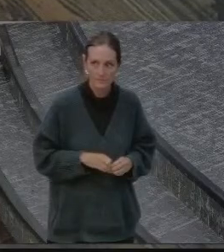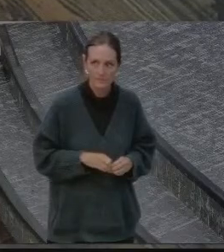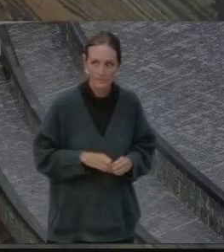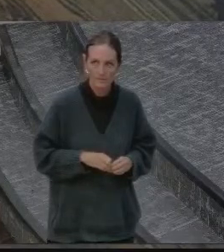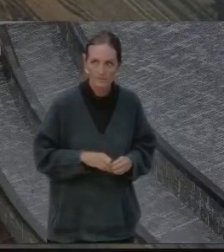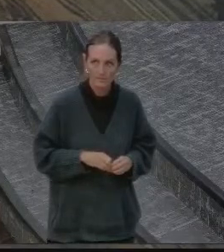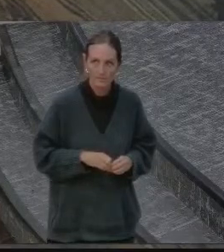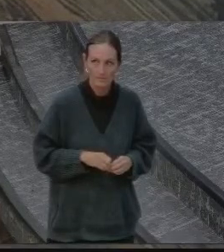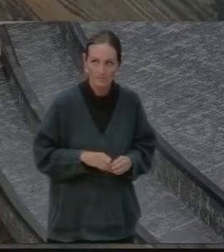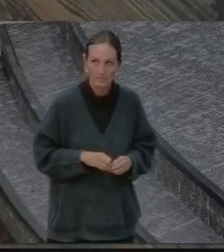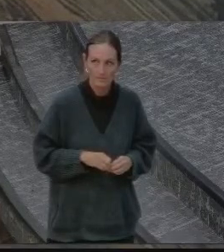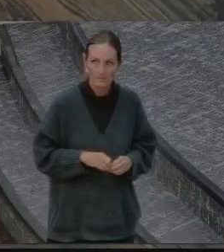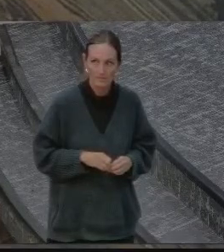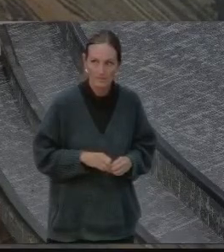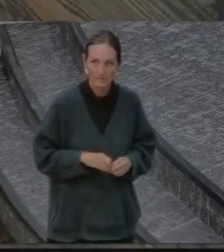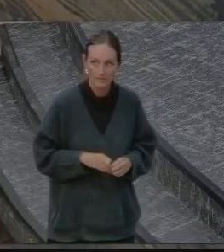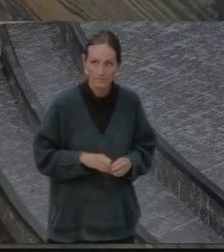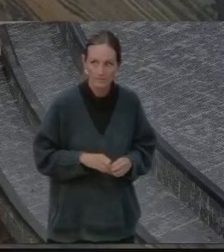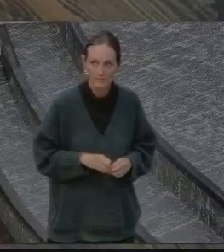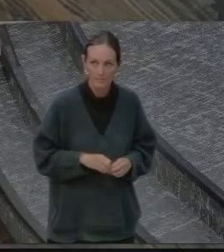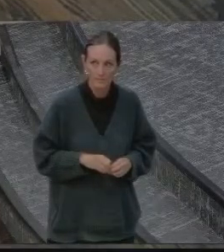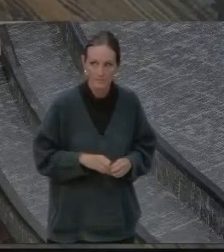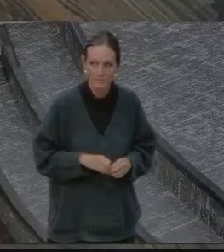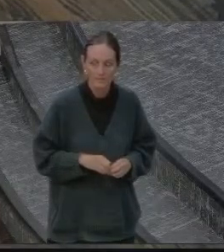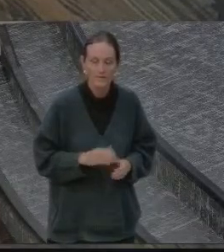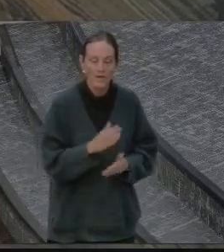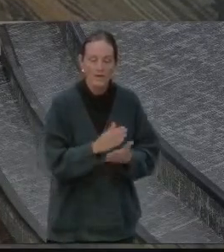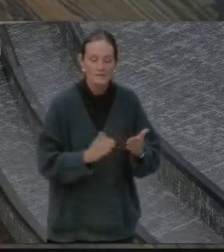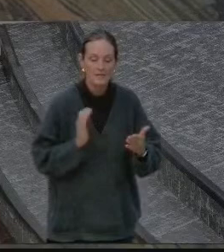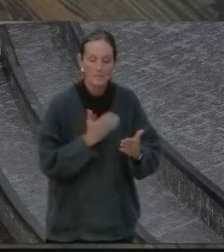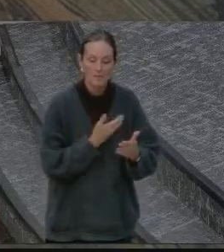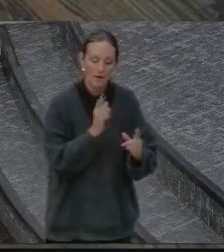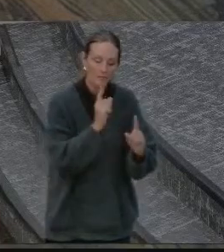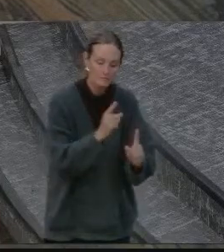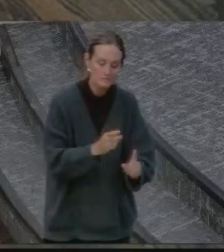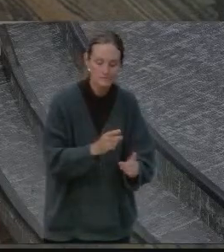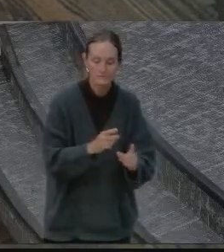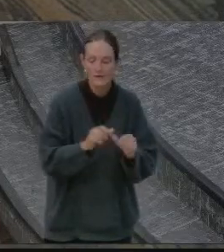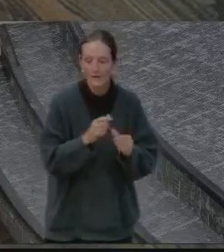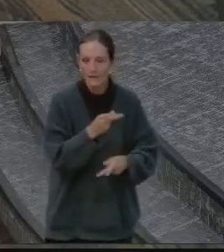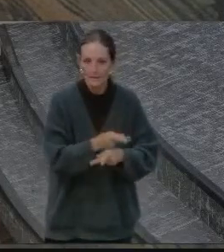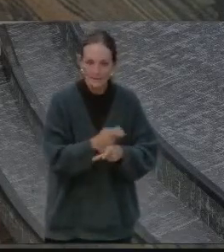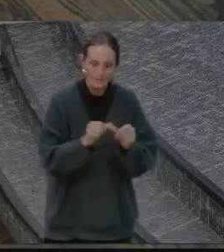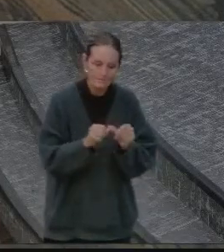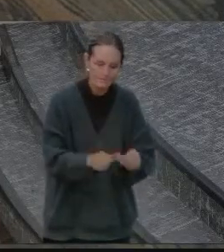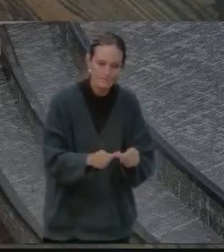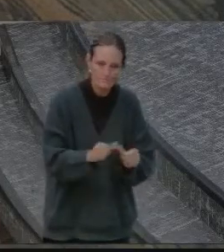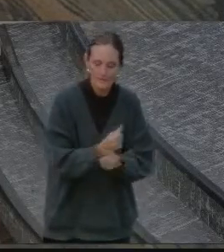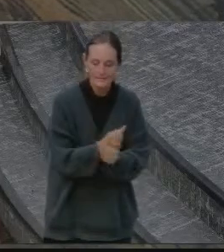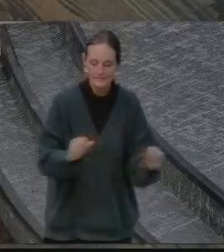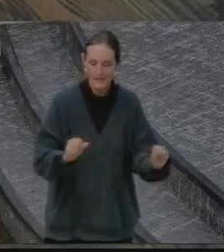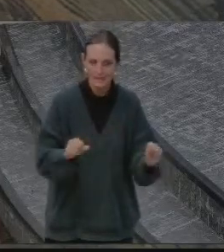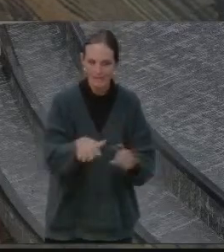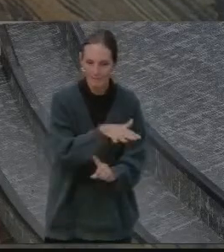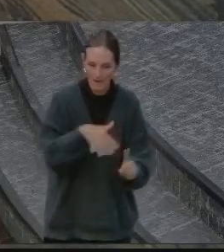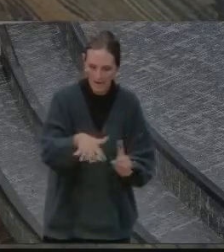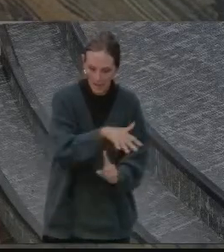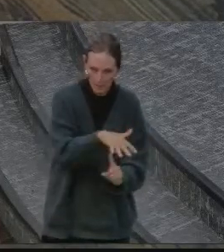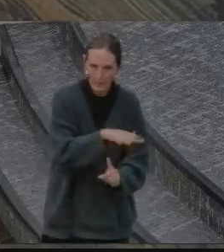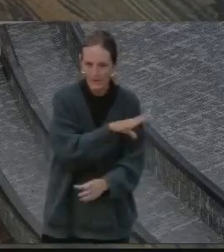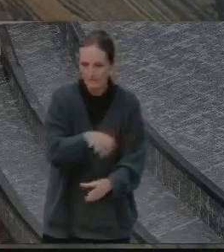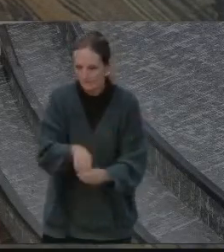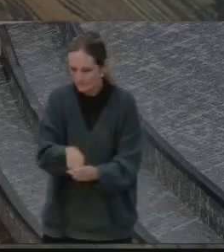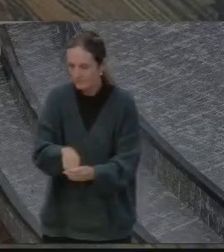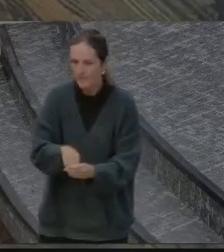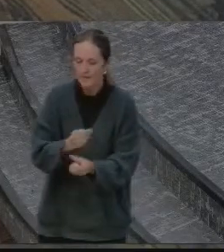And some of our initiatives here is to continue to maintain a safe environment that's conducive to learning, continue to participate in all the safety drills and restore